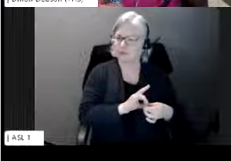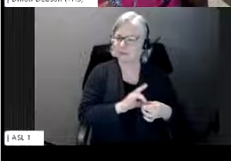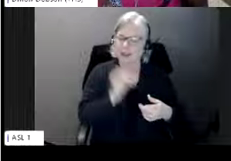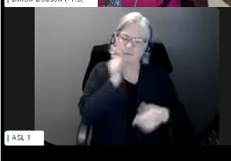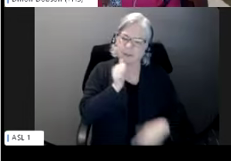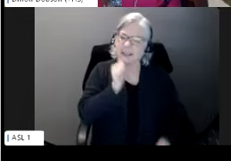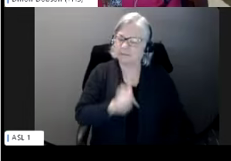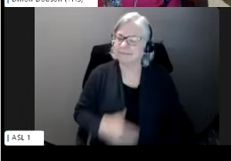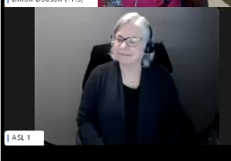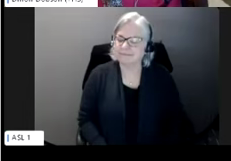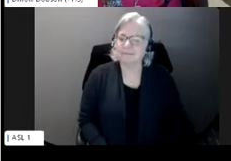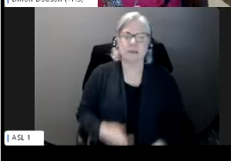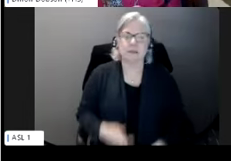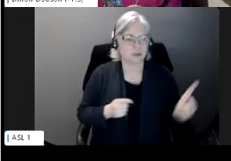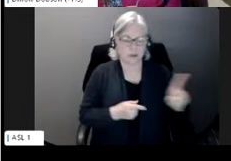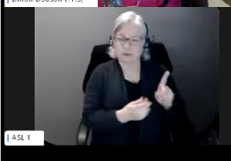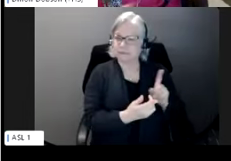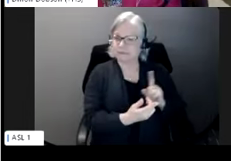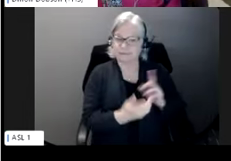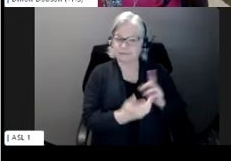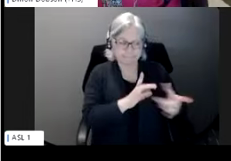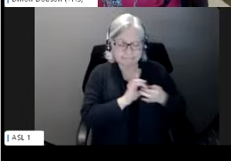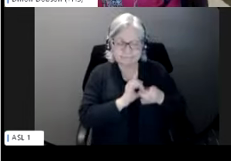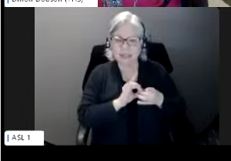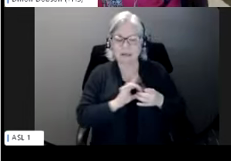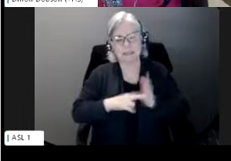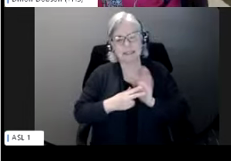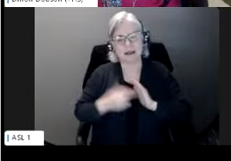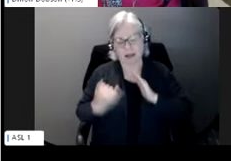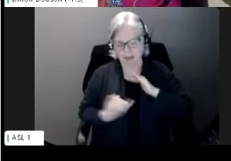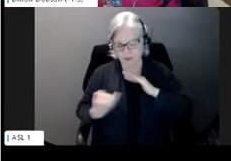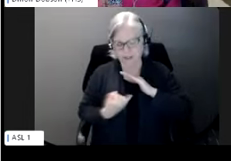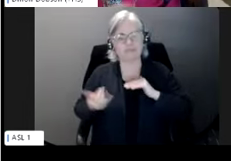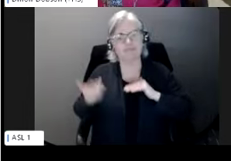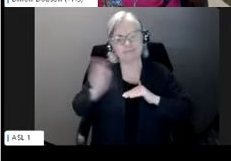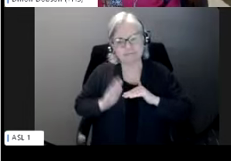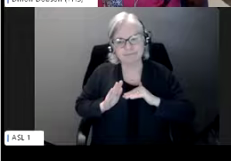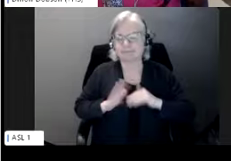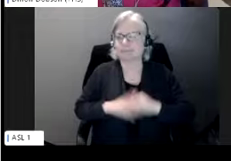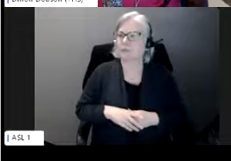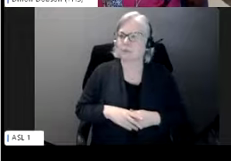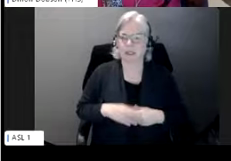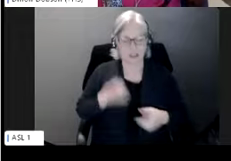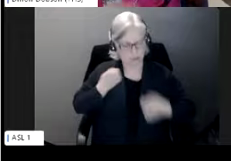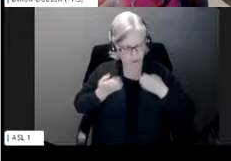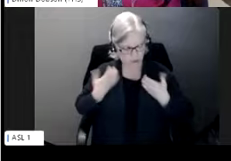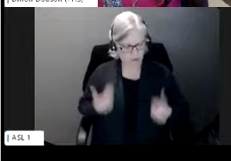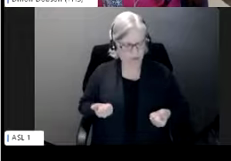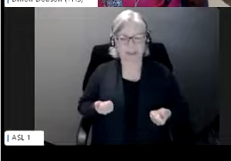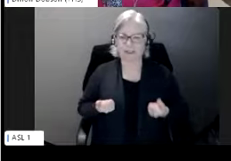obviously can reduce those feelings of isolation and can support improved emotional well-being.